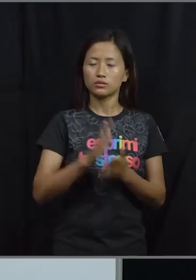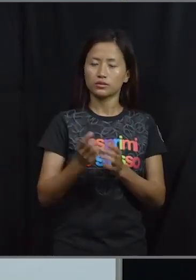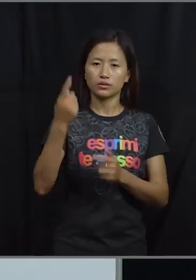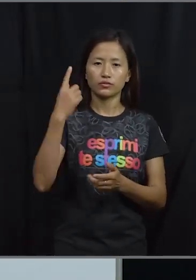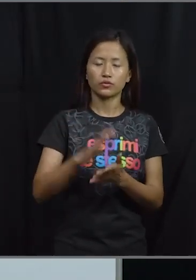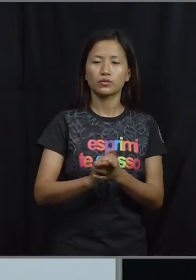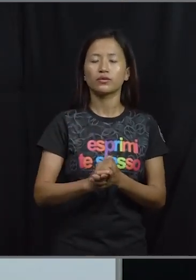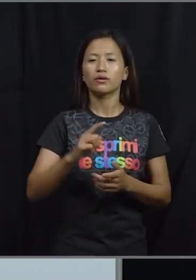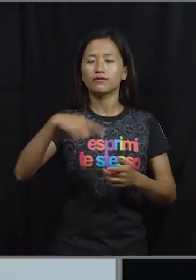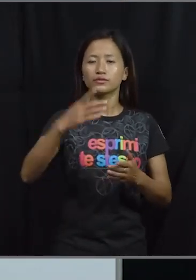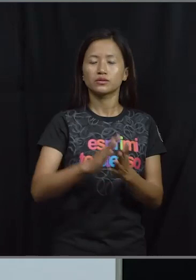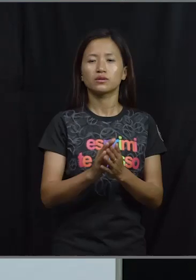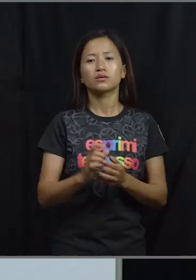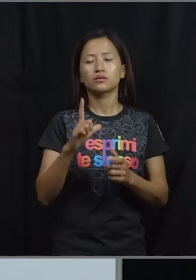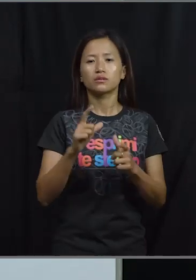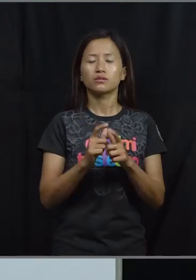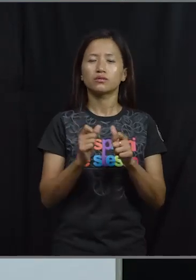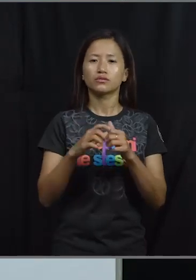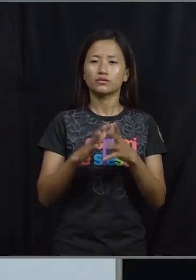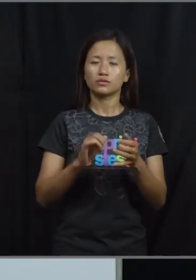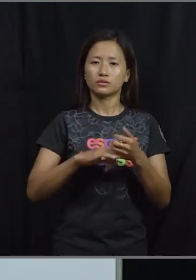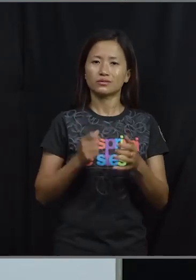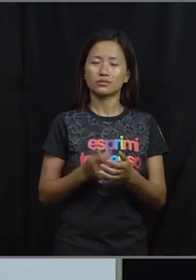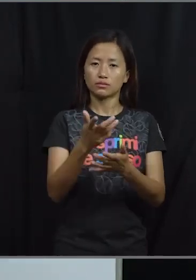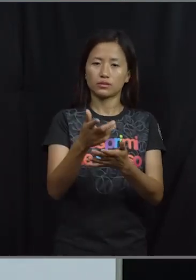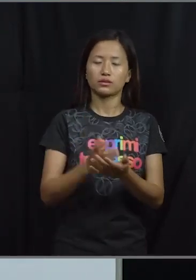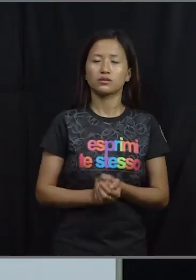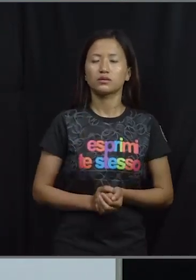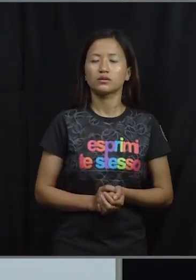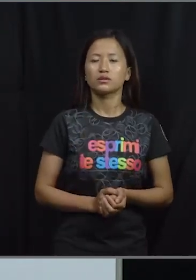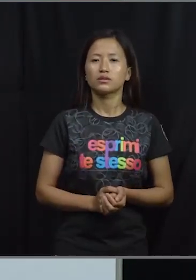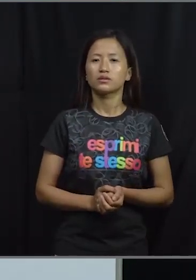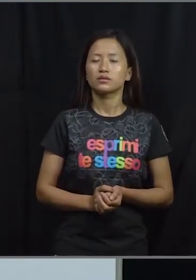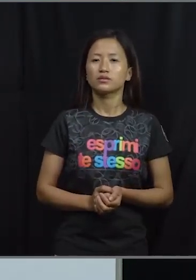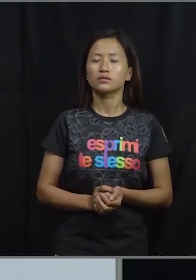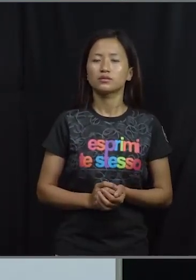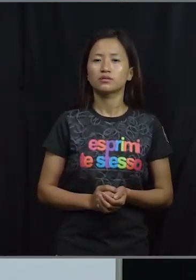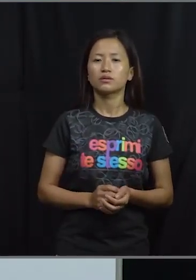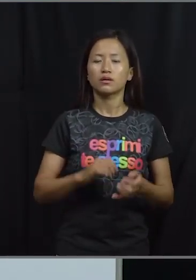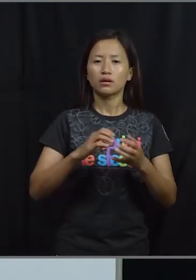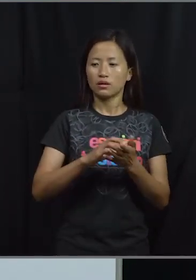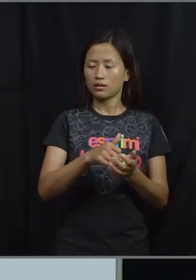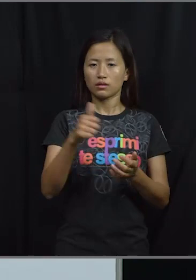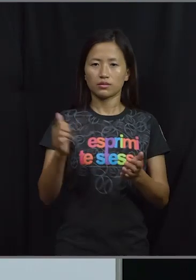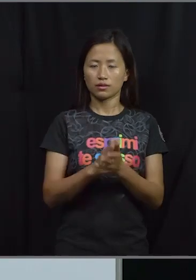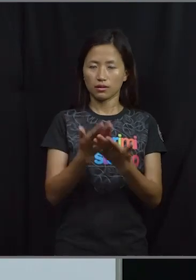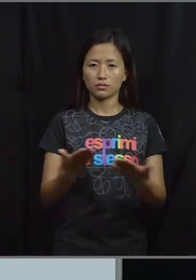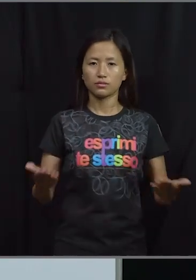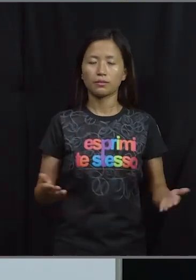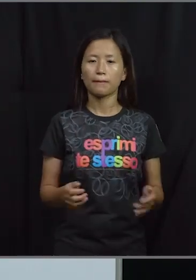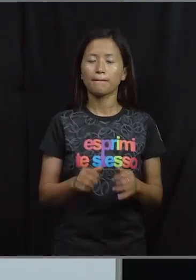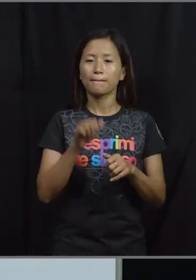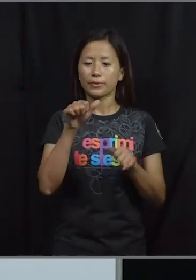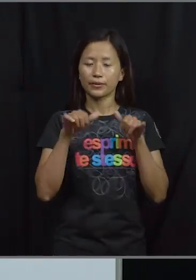to be in your fingertips, understood? Law of demand states that other things being constant, other